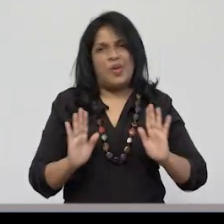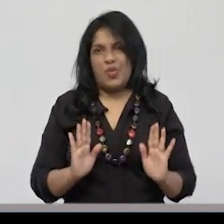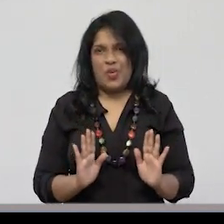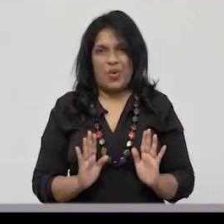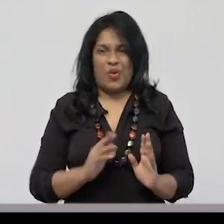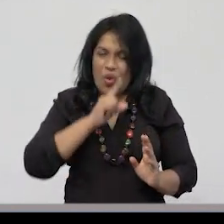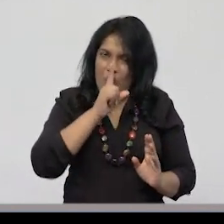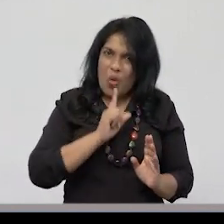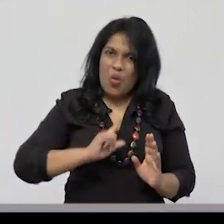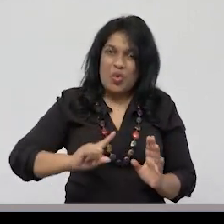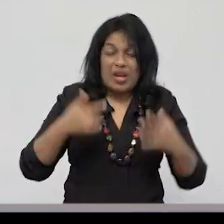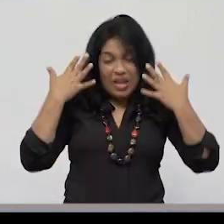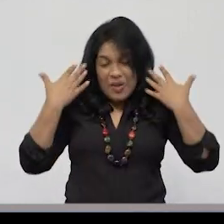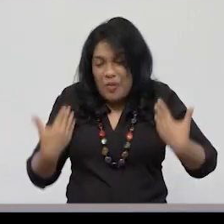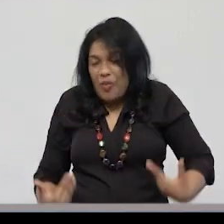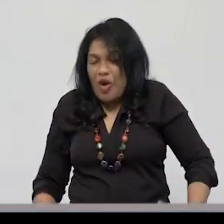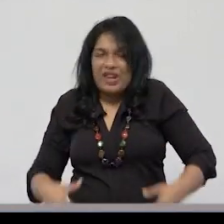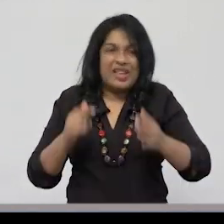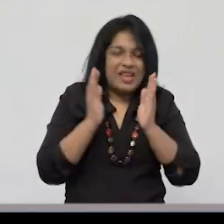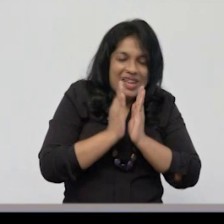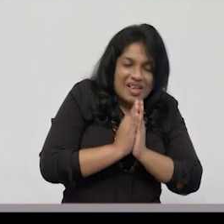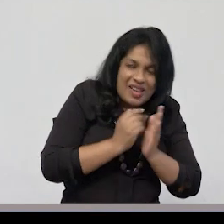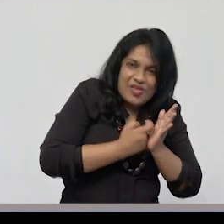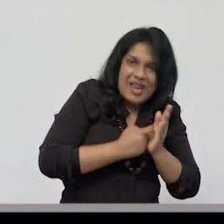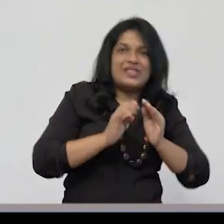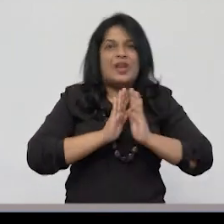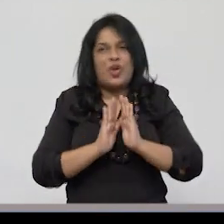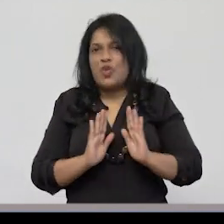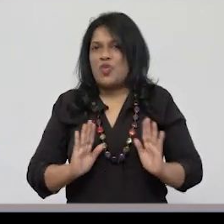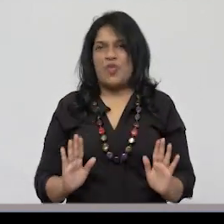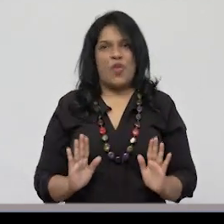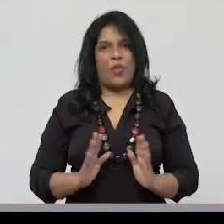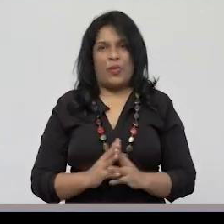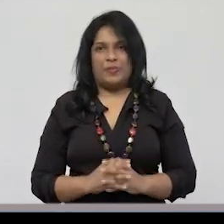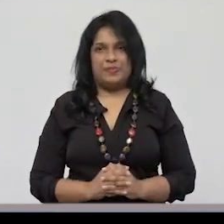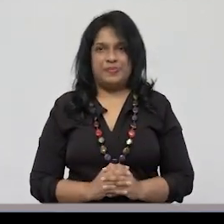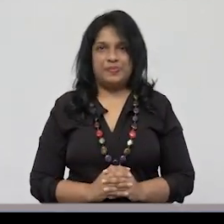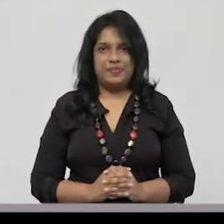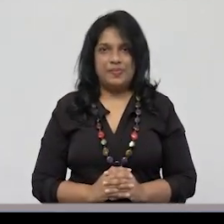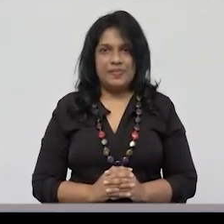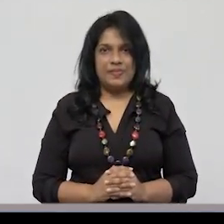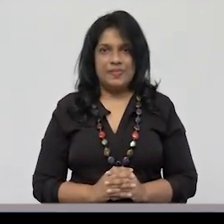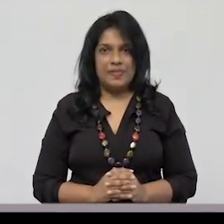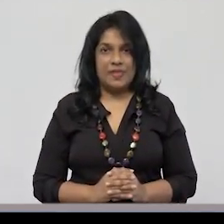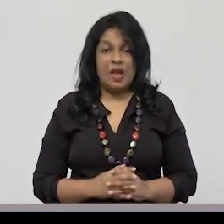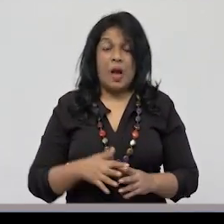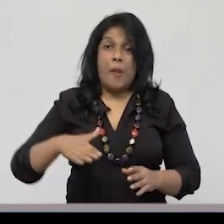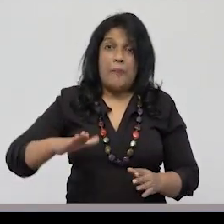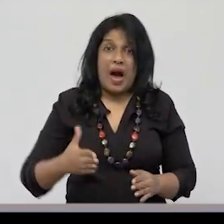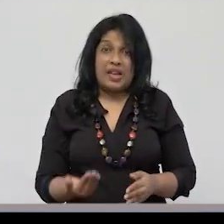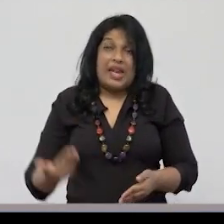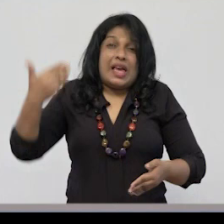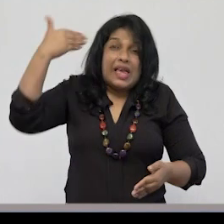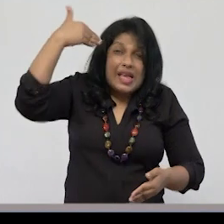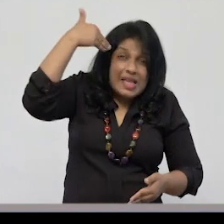flabby and you're not exercising, you're in trouble, right? Don't look at me. I'm well covered today. But this is